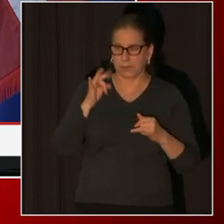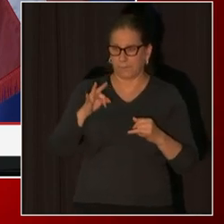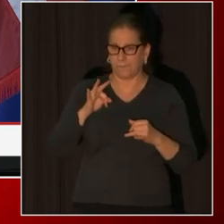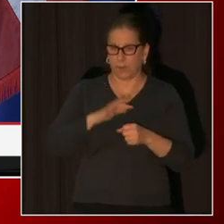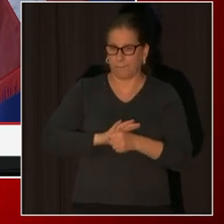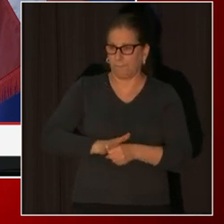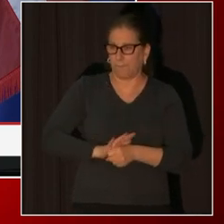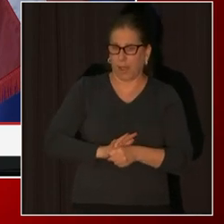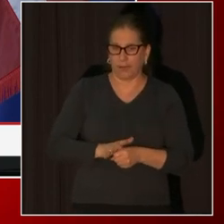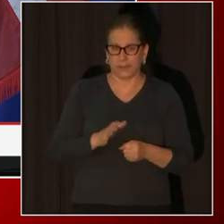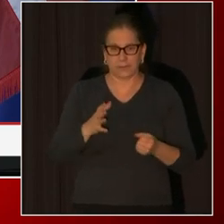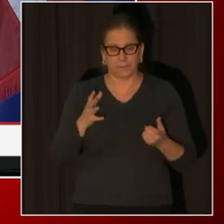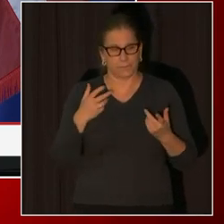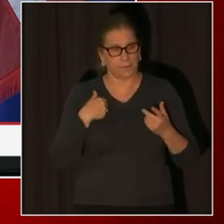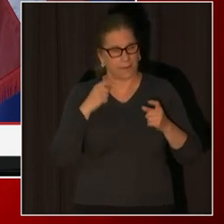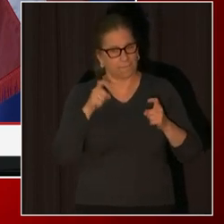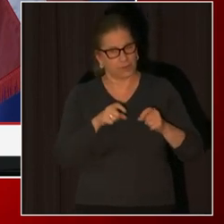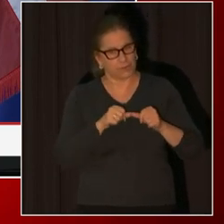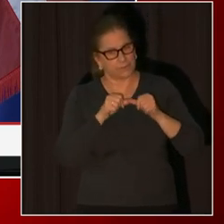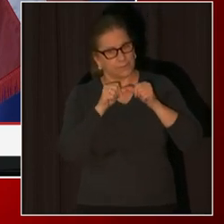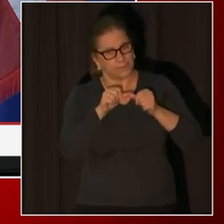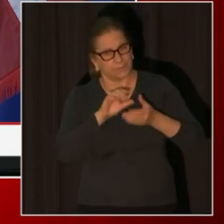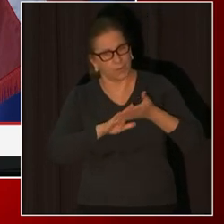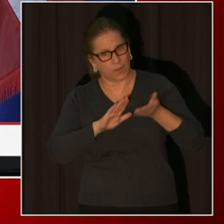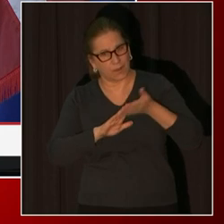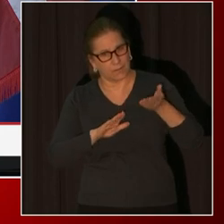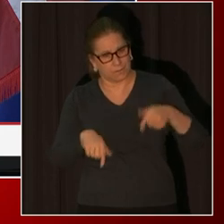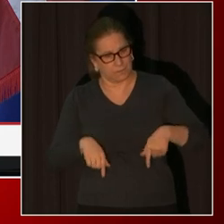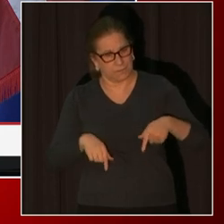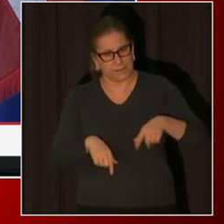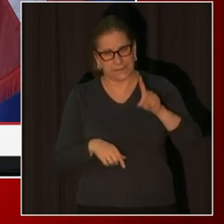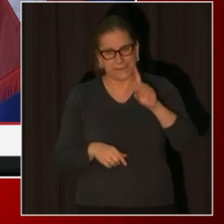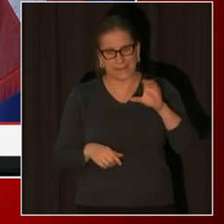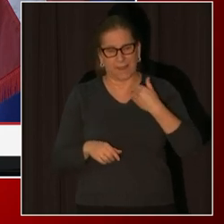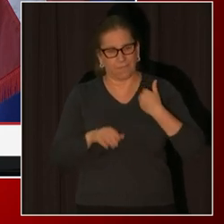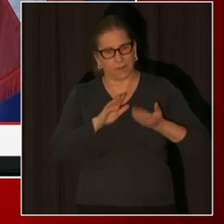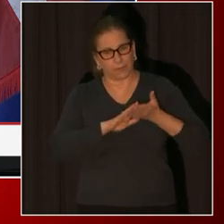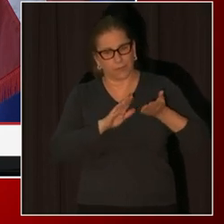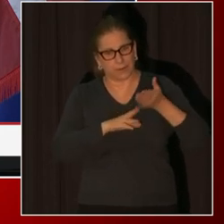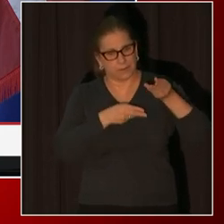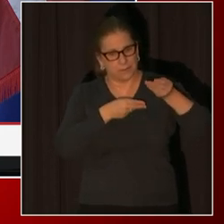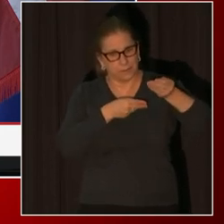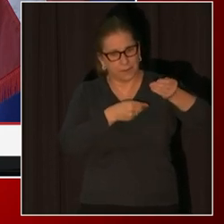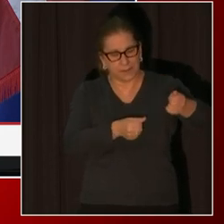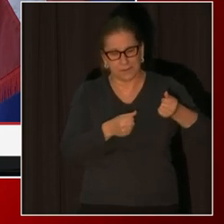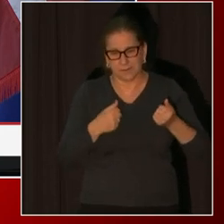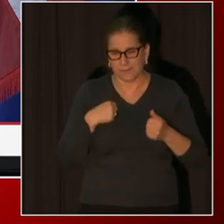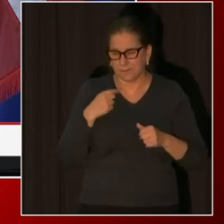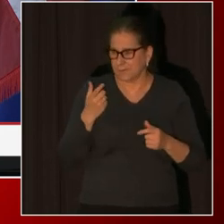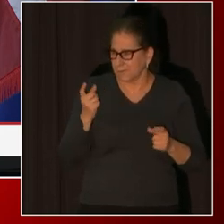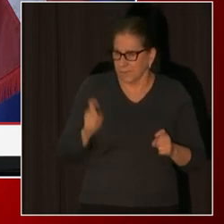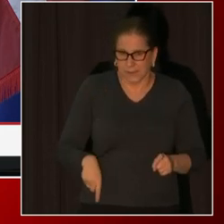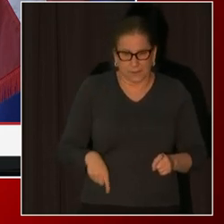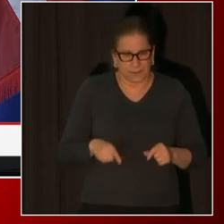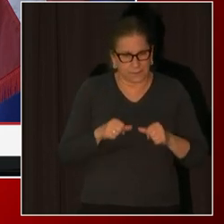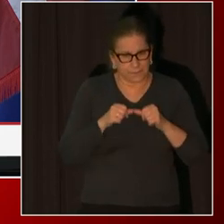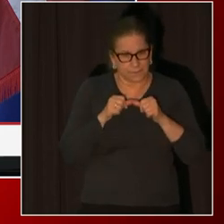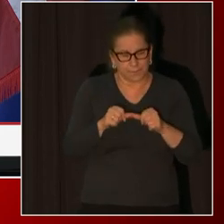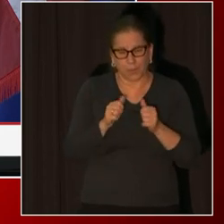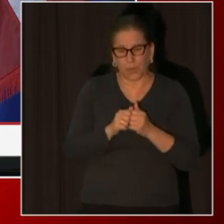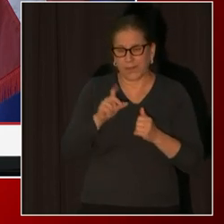hitch. And so we are doing that in modified operations, both DC government, DC council,